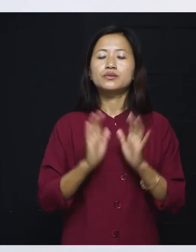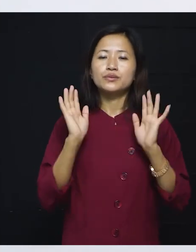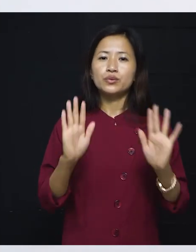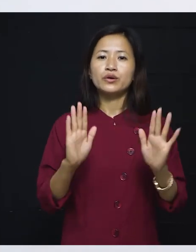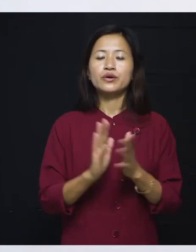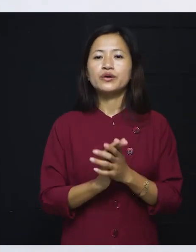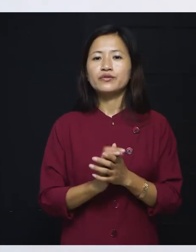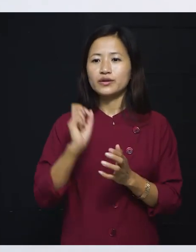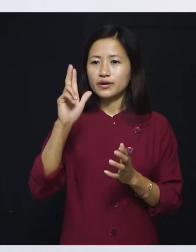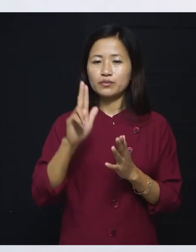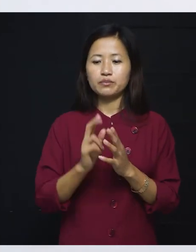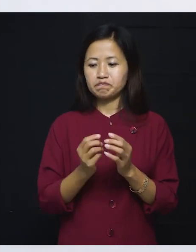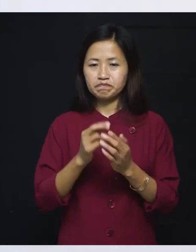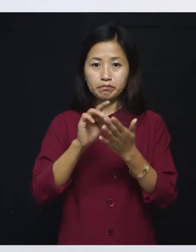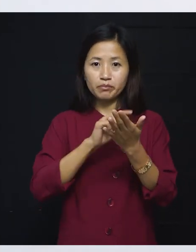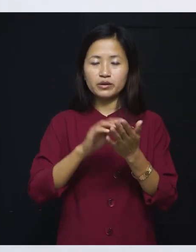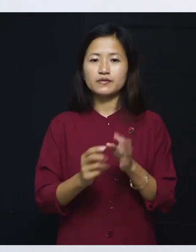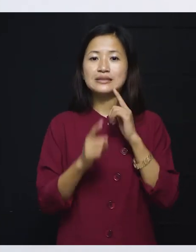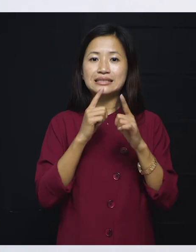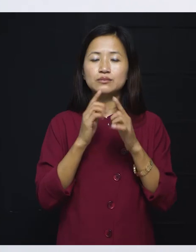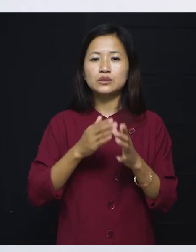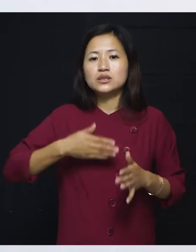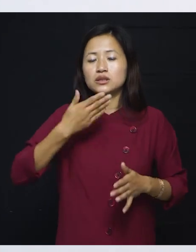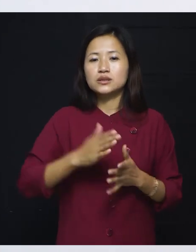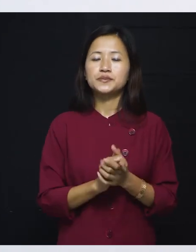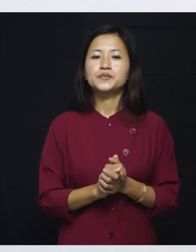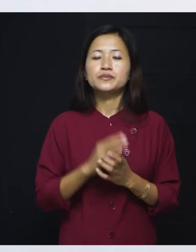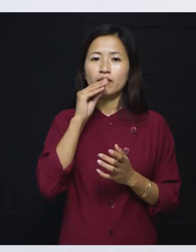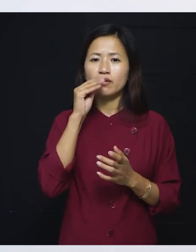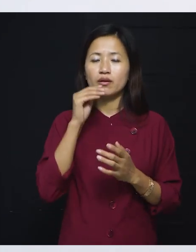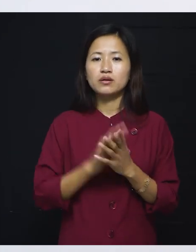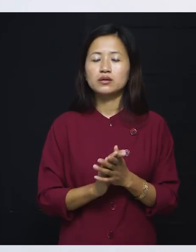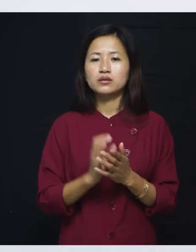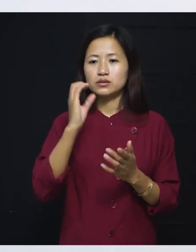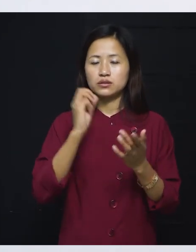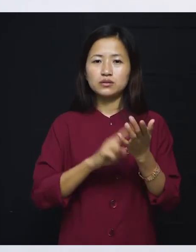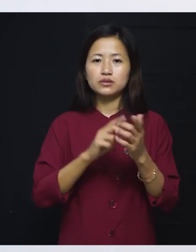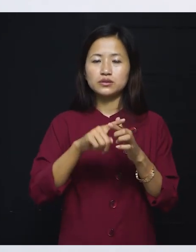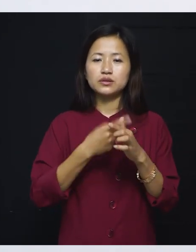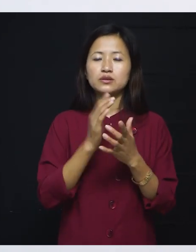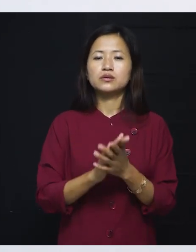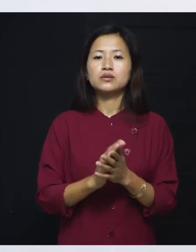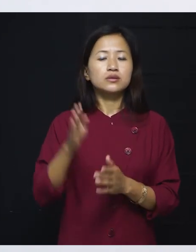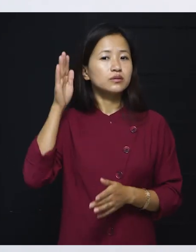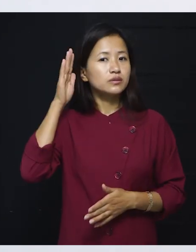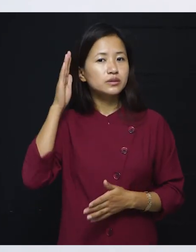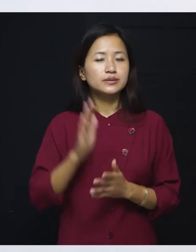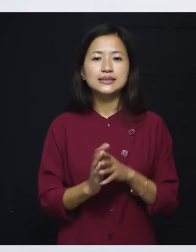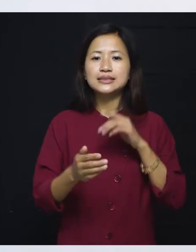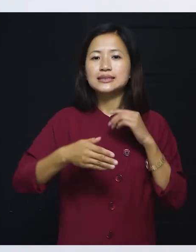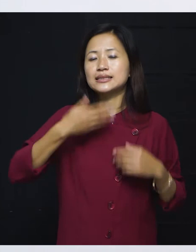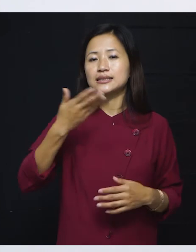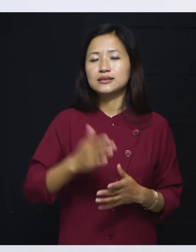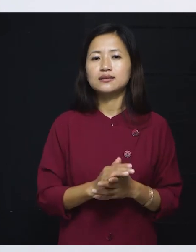8 parts of speech and conjunction is one of them. Let me explain conjunction to you again, because if you listen to the explanation,